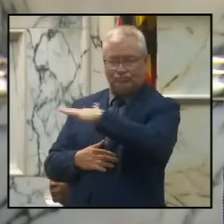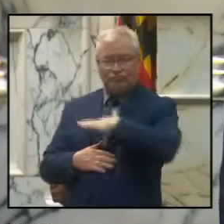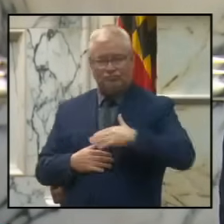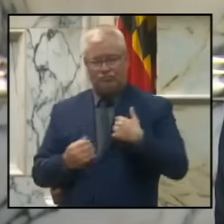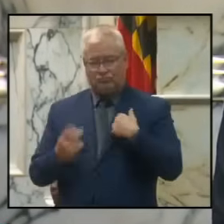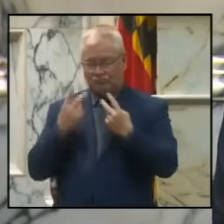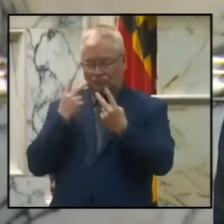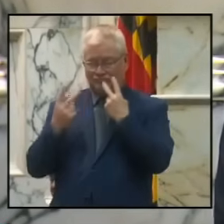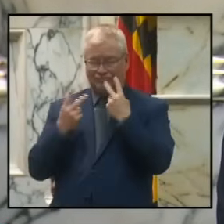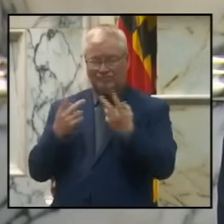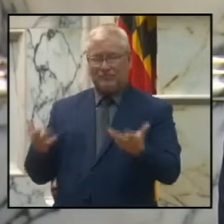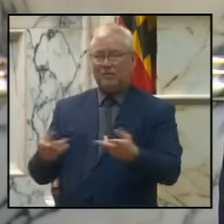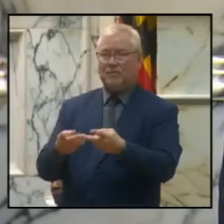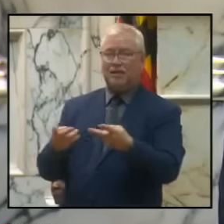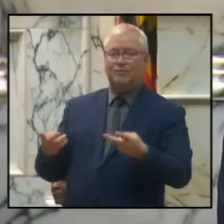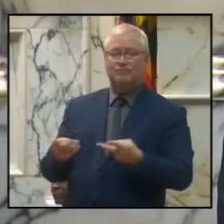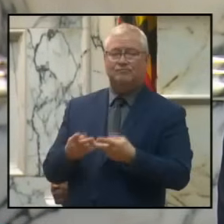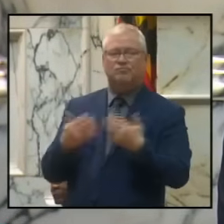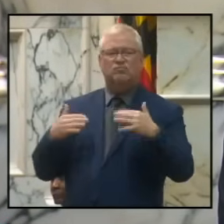world.